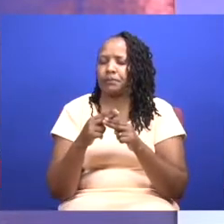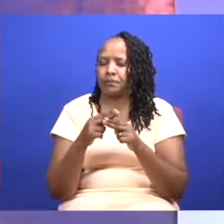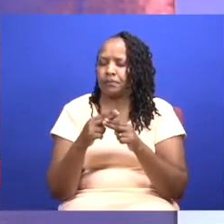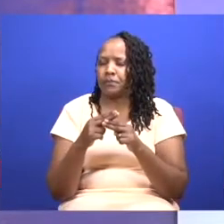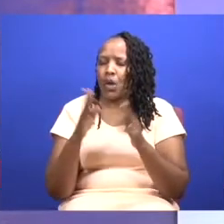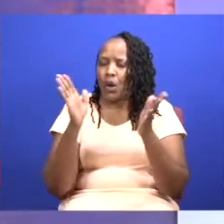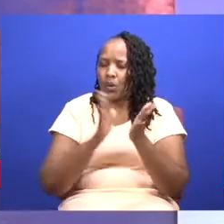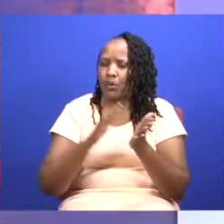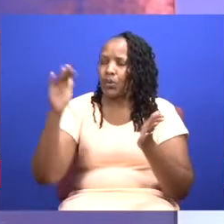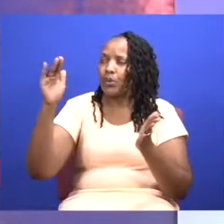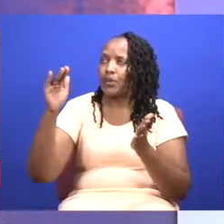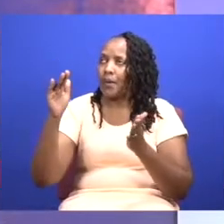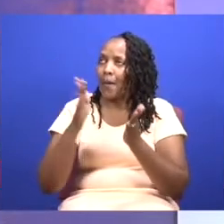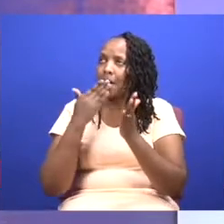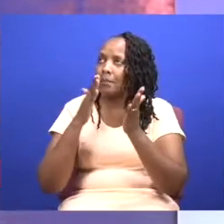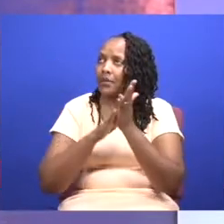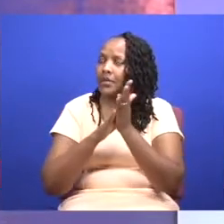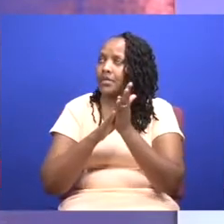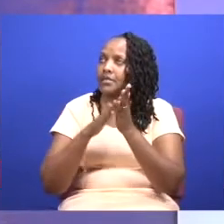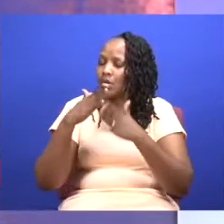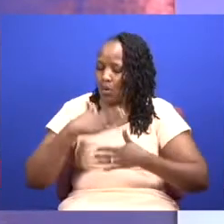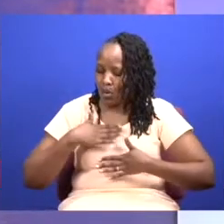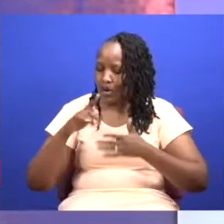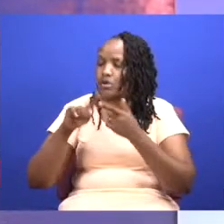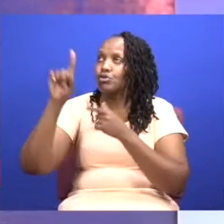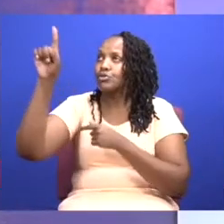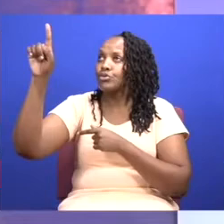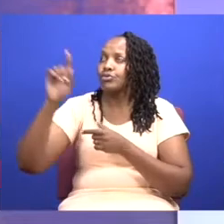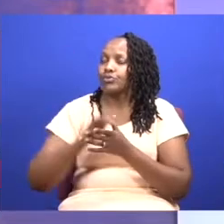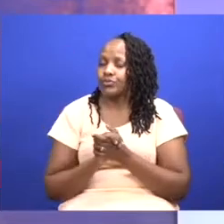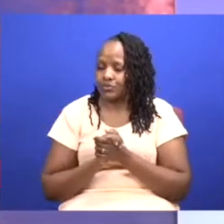you. Glory, praise, and honor be unto your name.